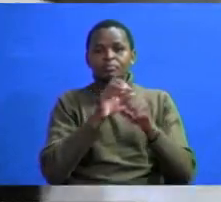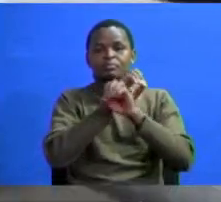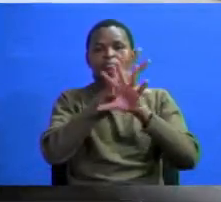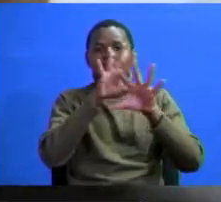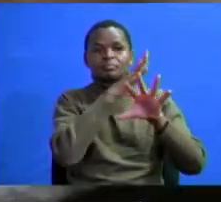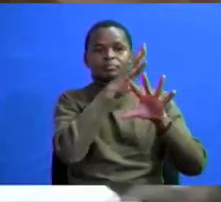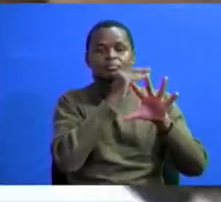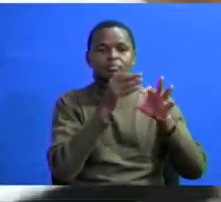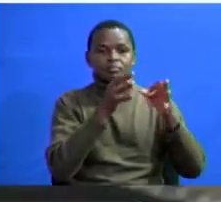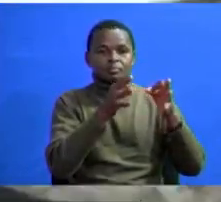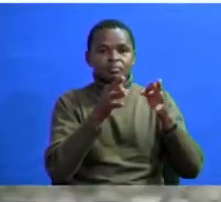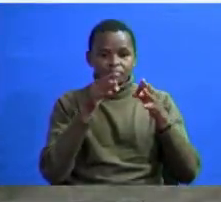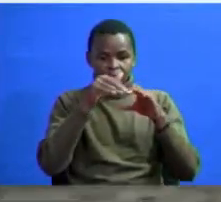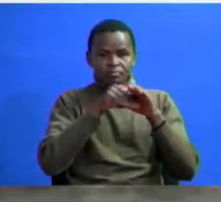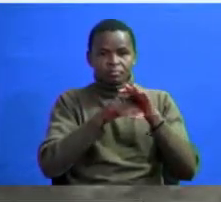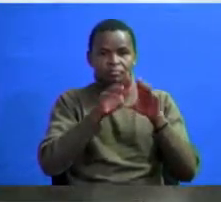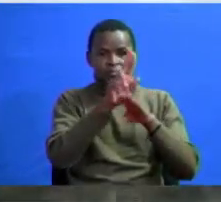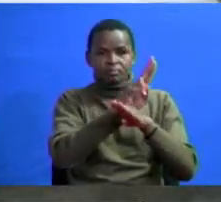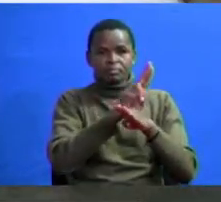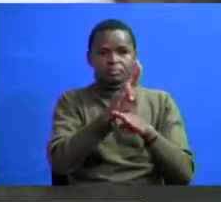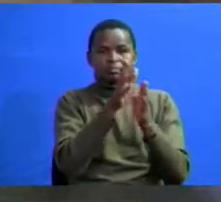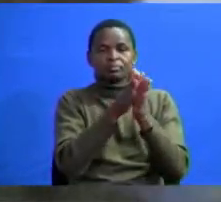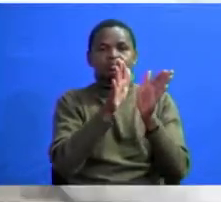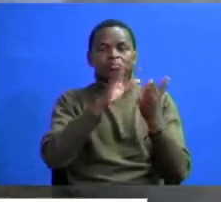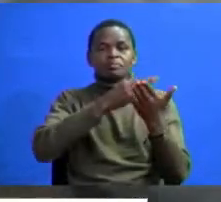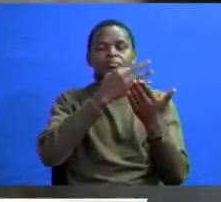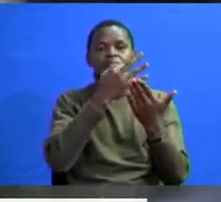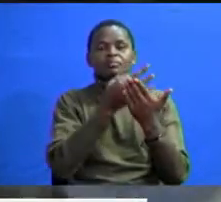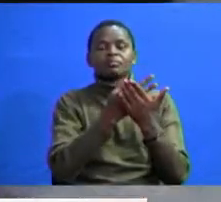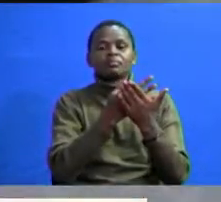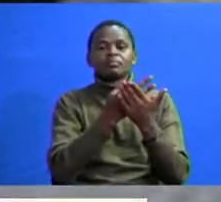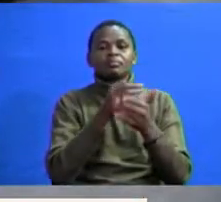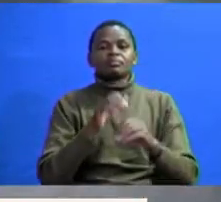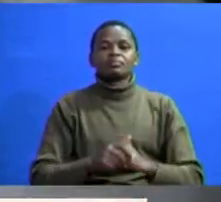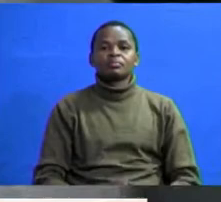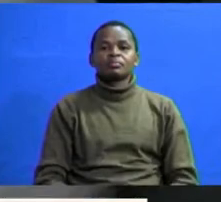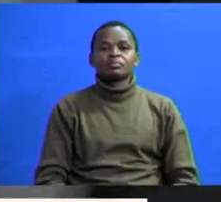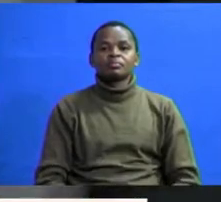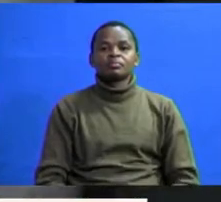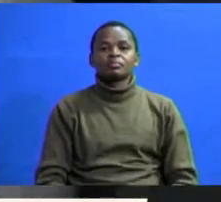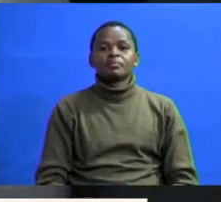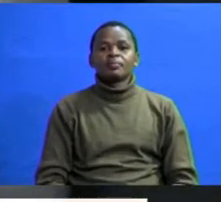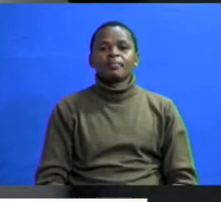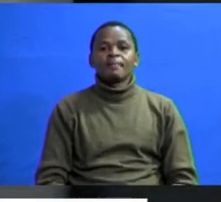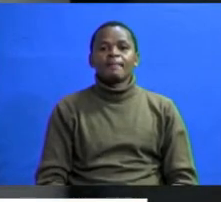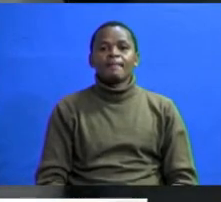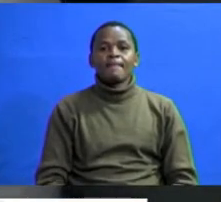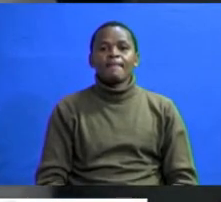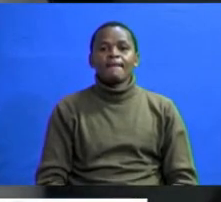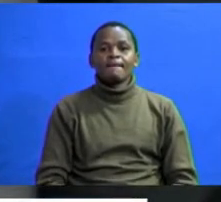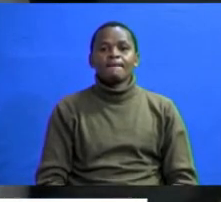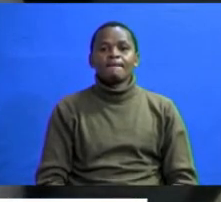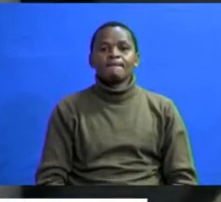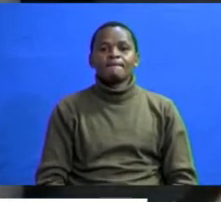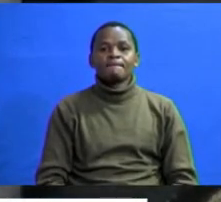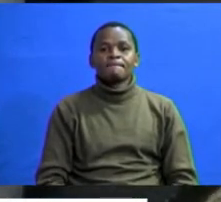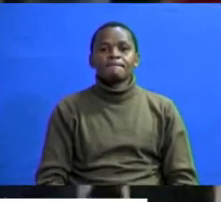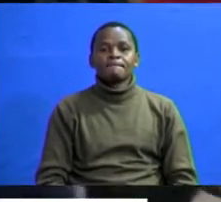and accountability in the use of public funds. Auma Evans for KUTV Nairobi.